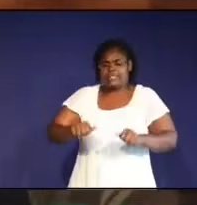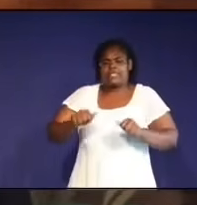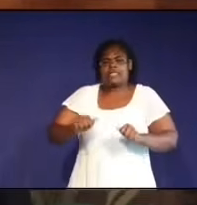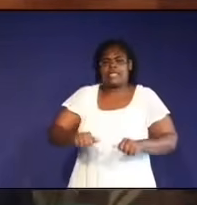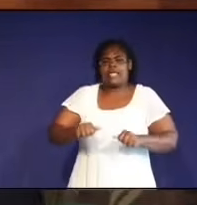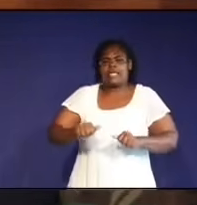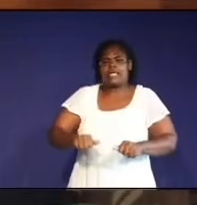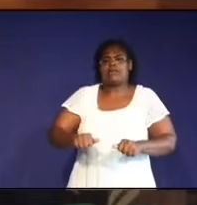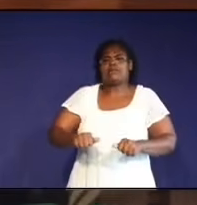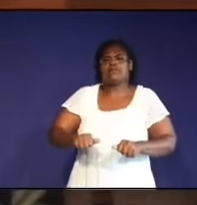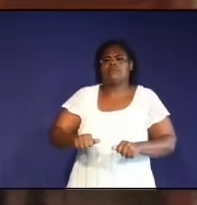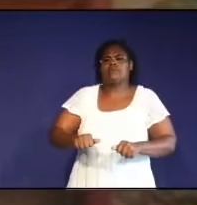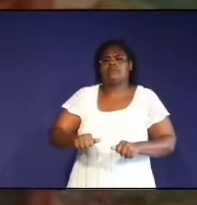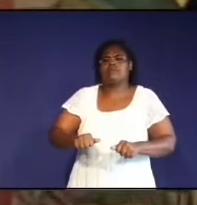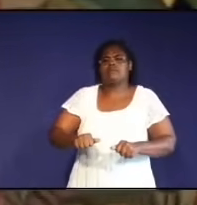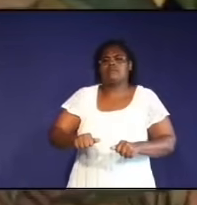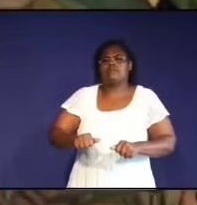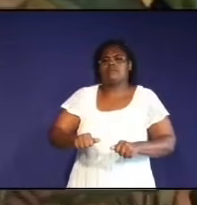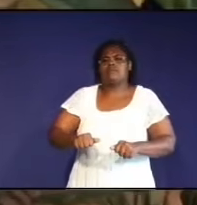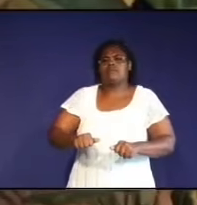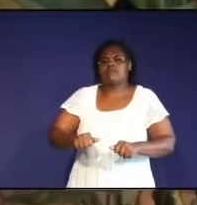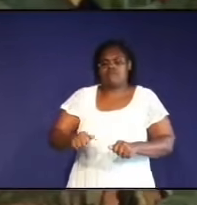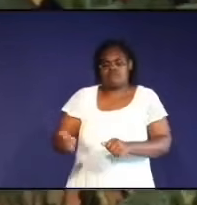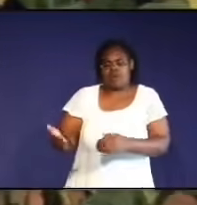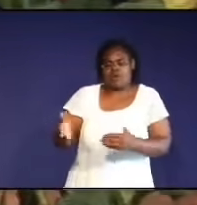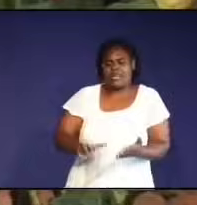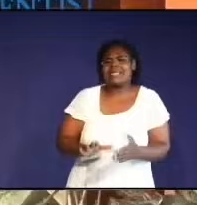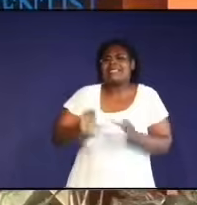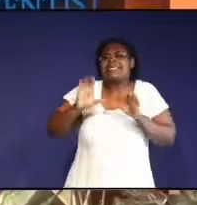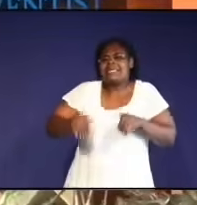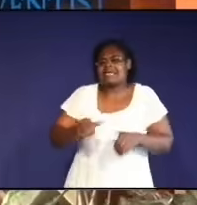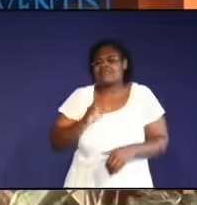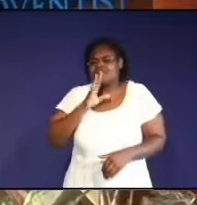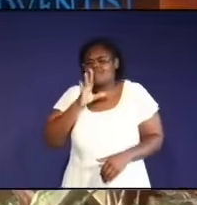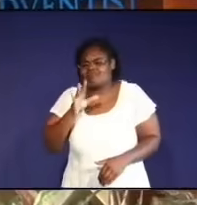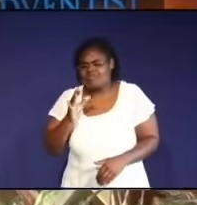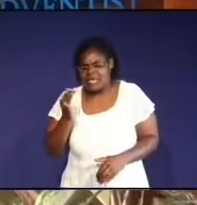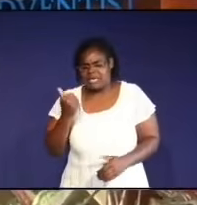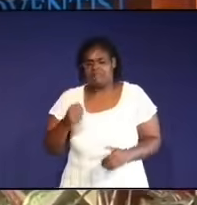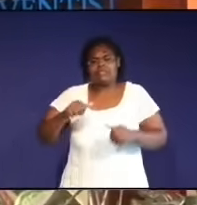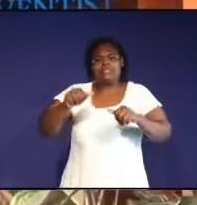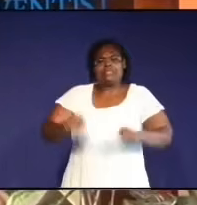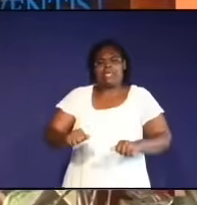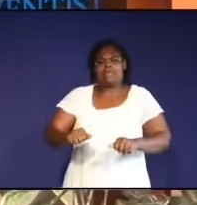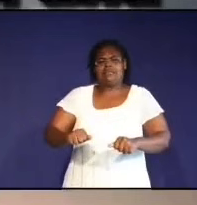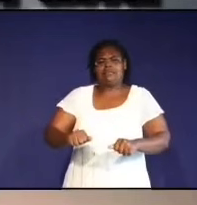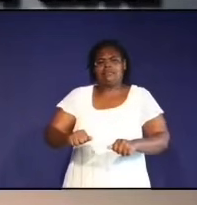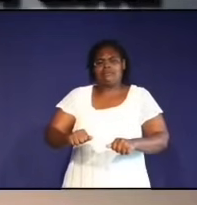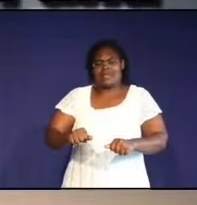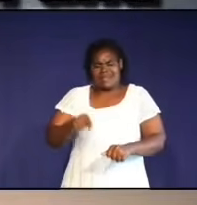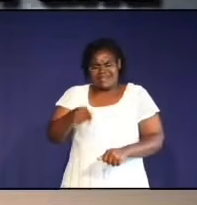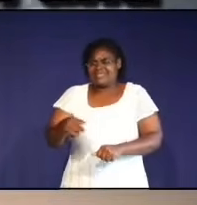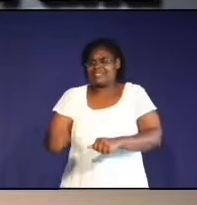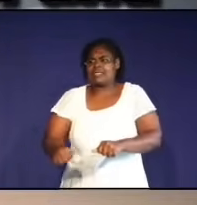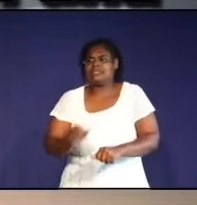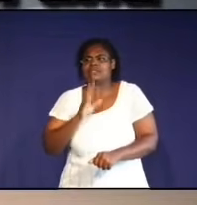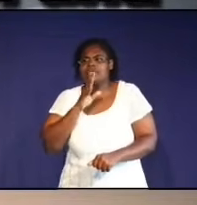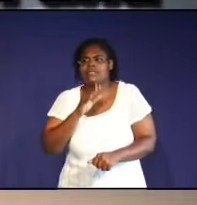dead yet speaketh. Was it the dead Abel who was speaking?